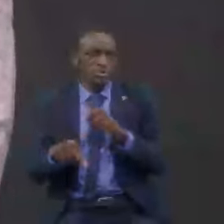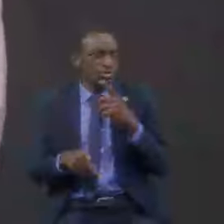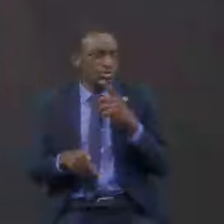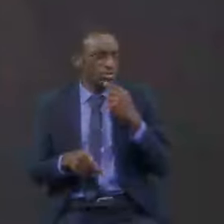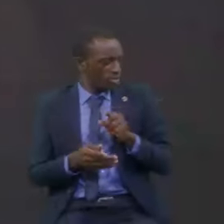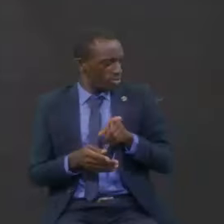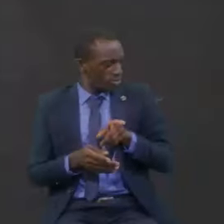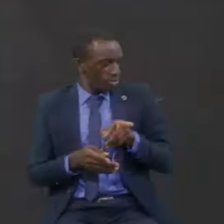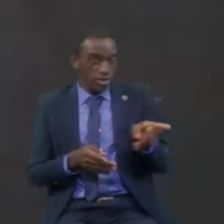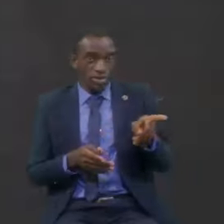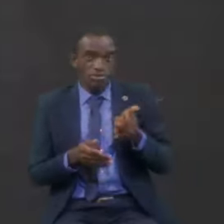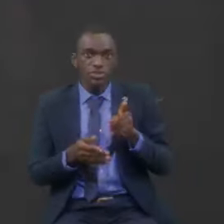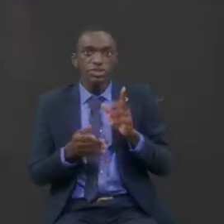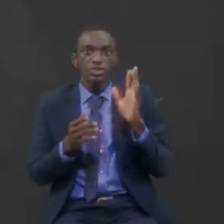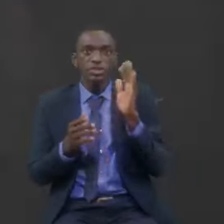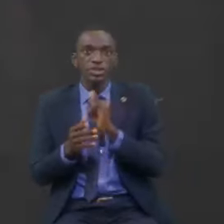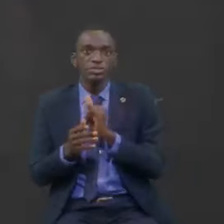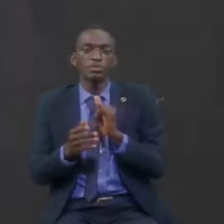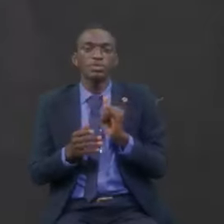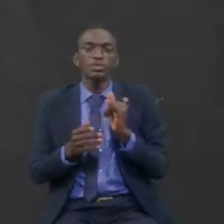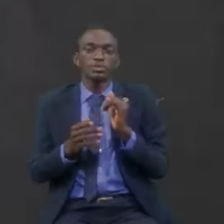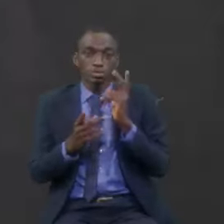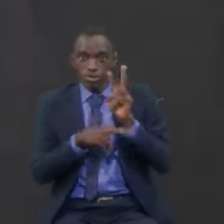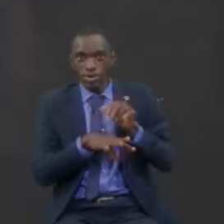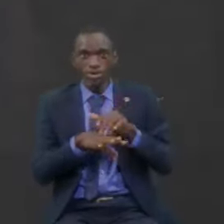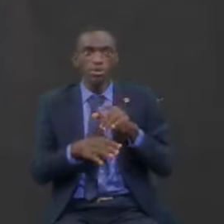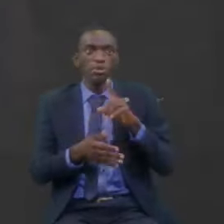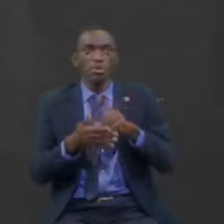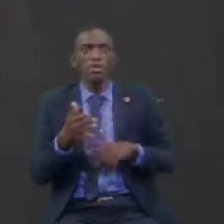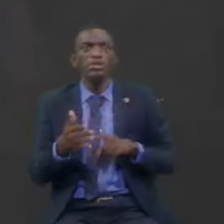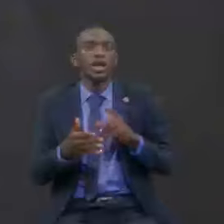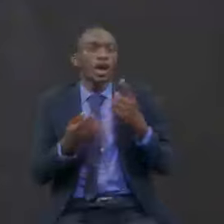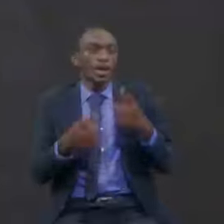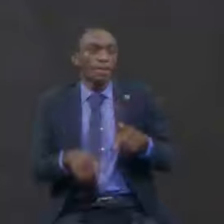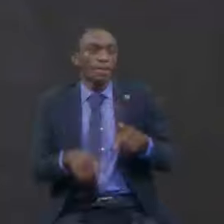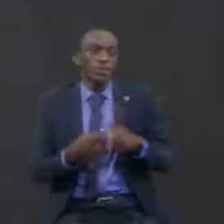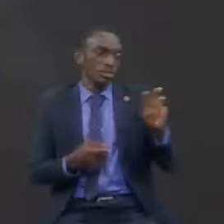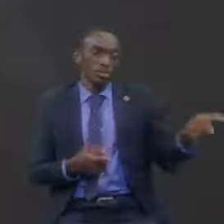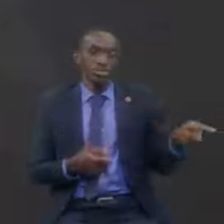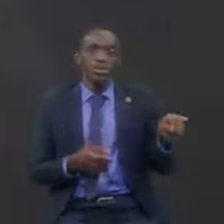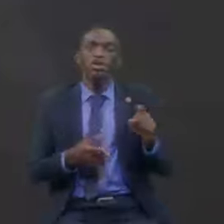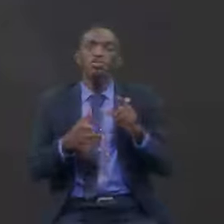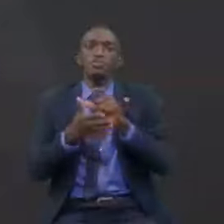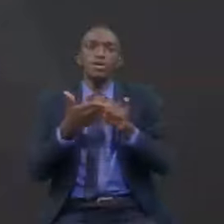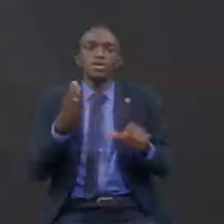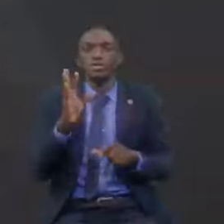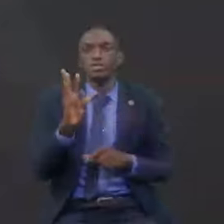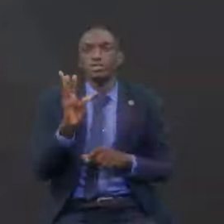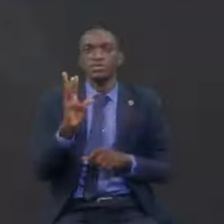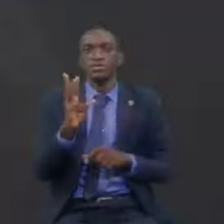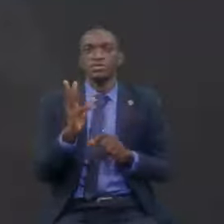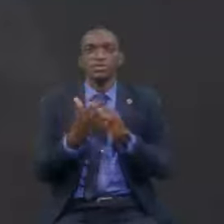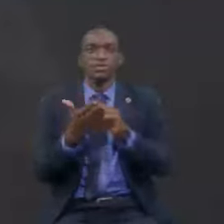happened unto him. Look at verse 16. In verse 16, and his